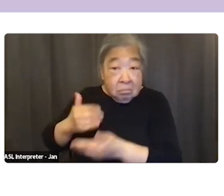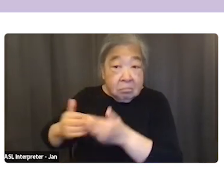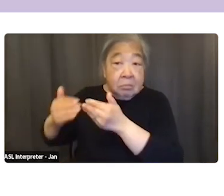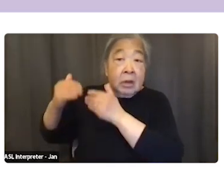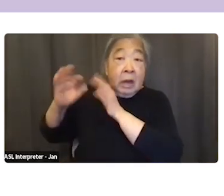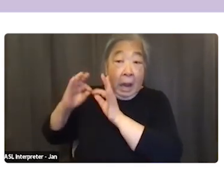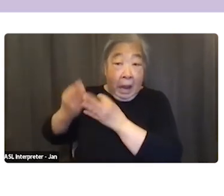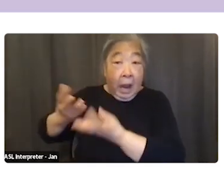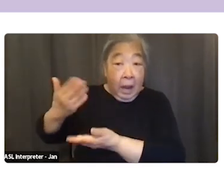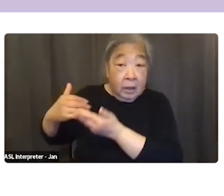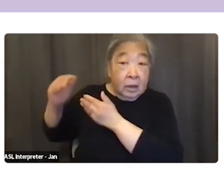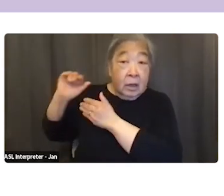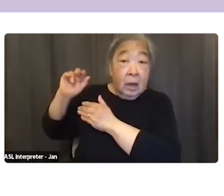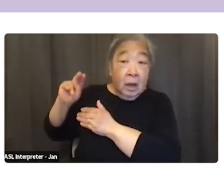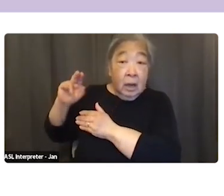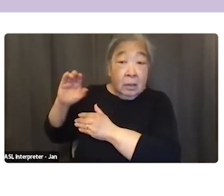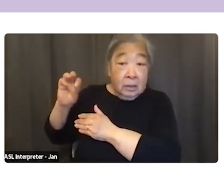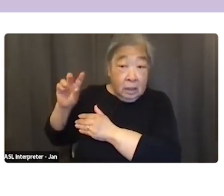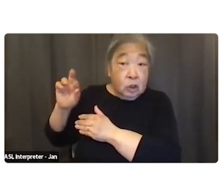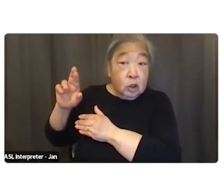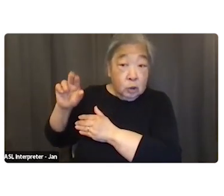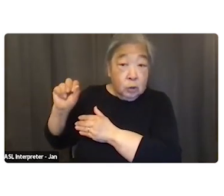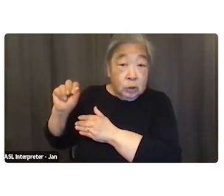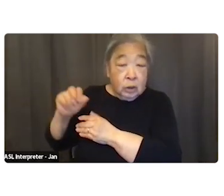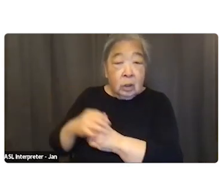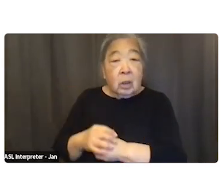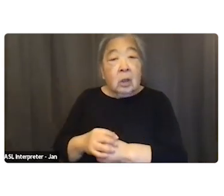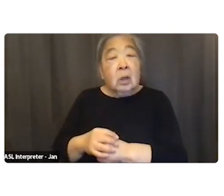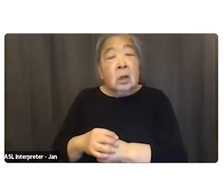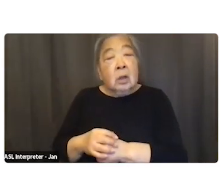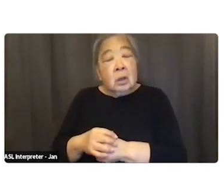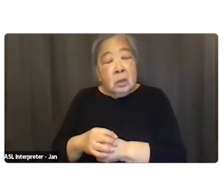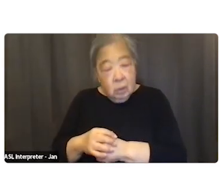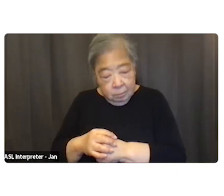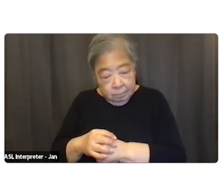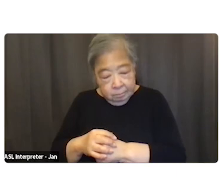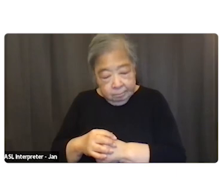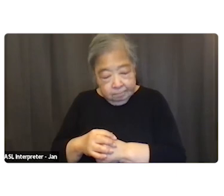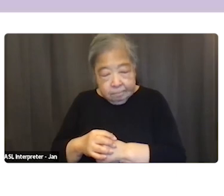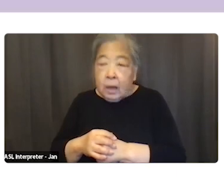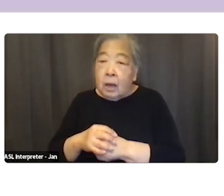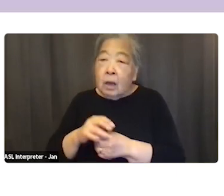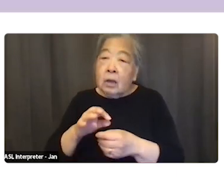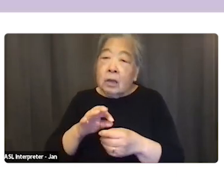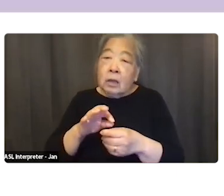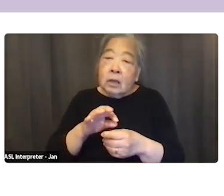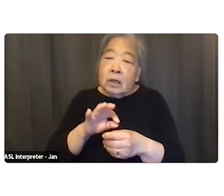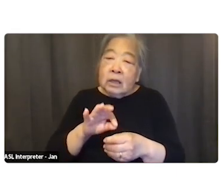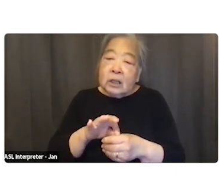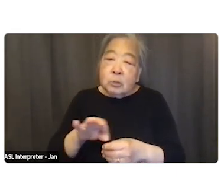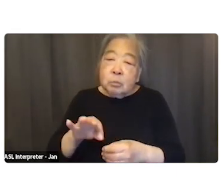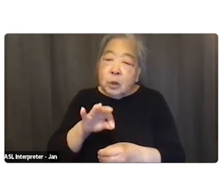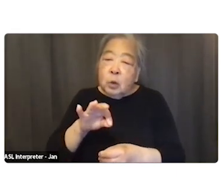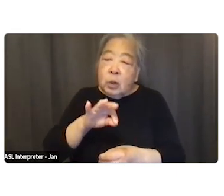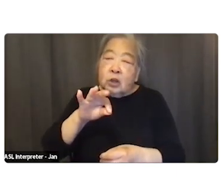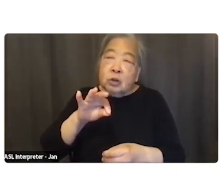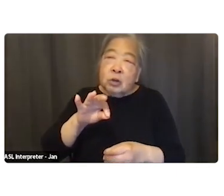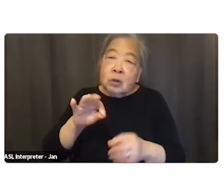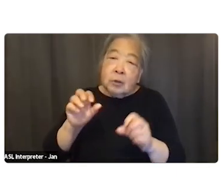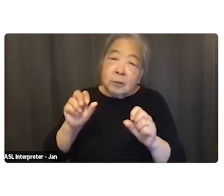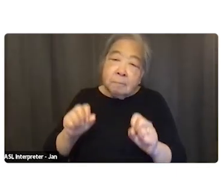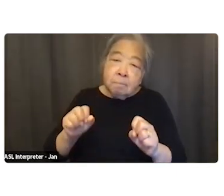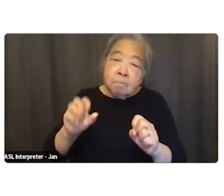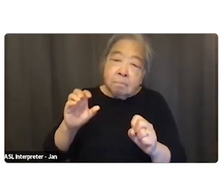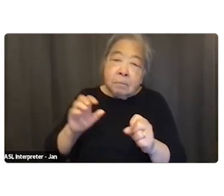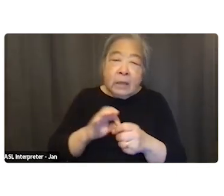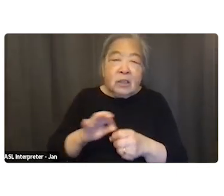right, so spiritual capacity. Oopsies, yep, is that the next slide?